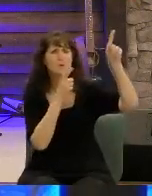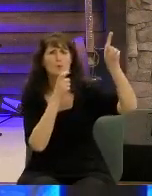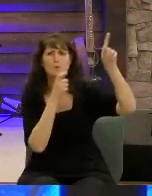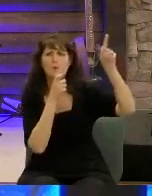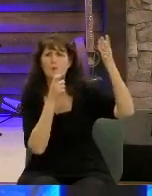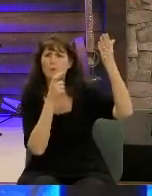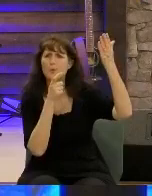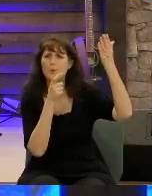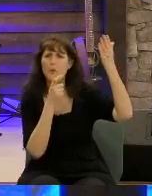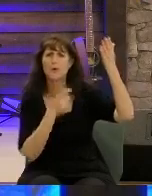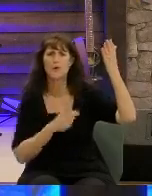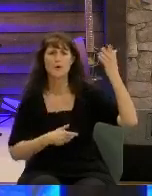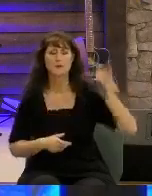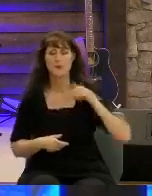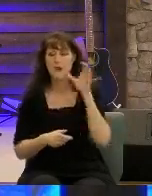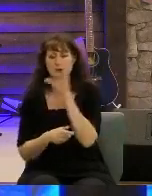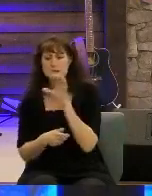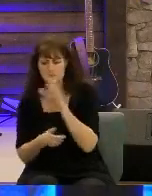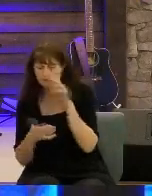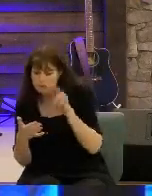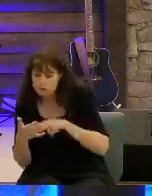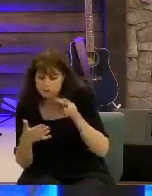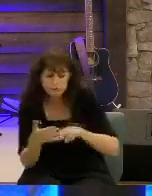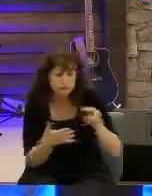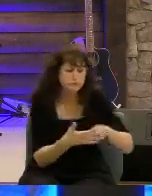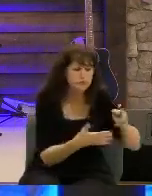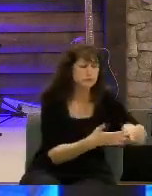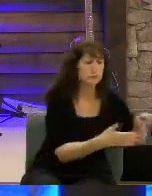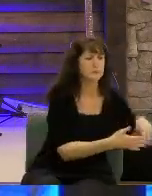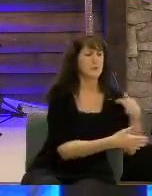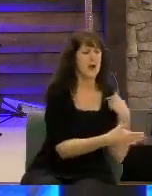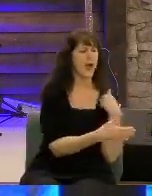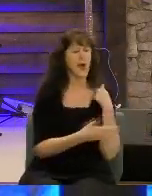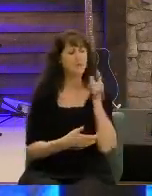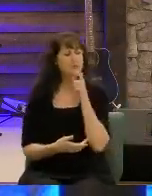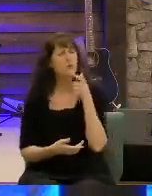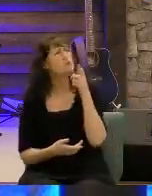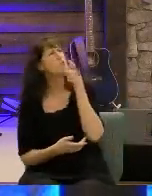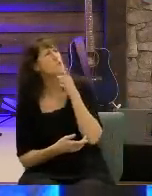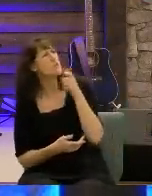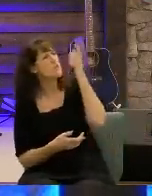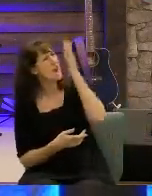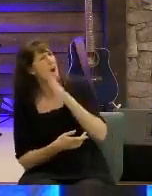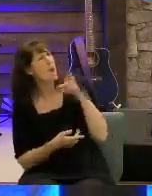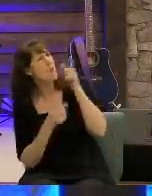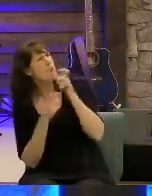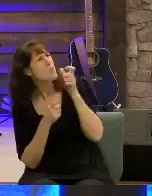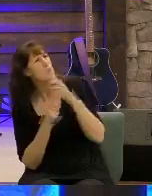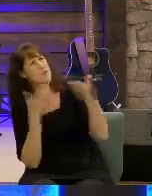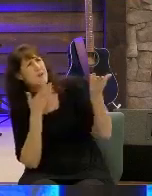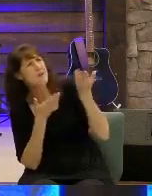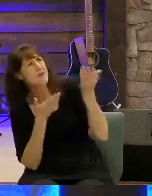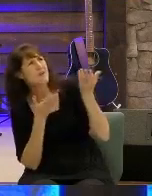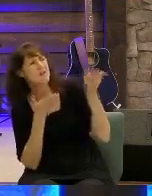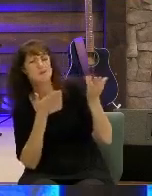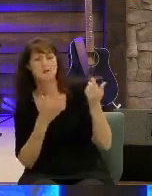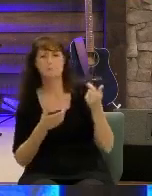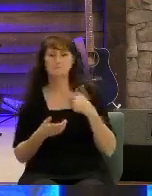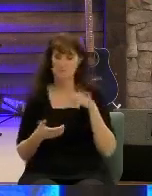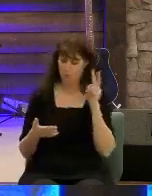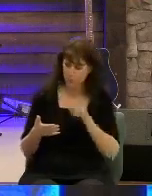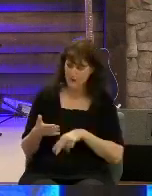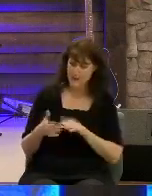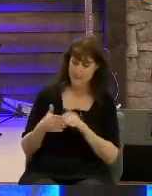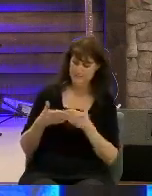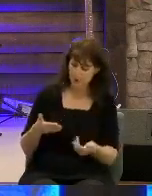over here. So I'm over here on this side of the cross, and I'm going, who is this God? And I'm reading this book, and I'm reading